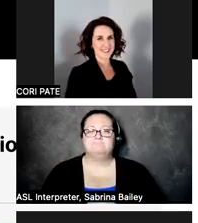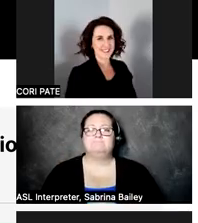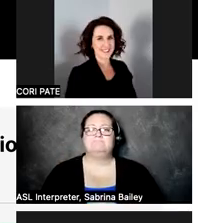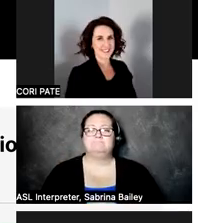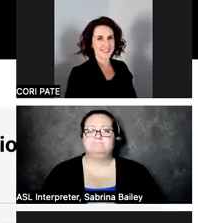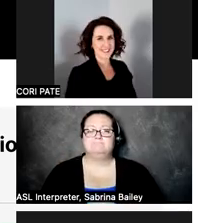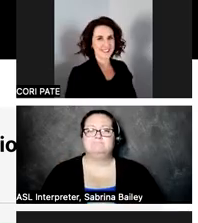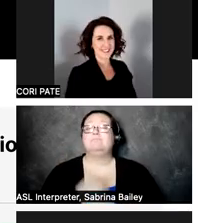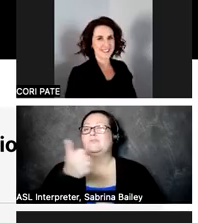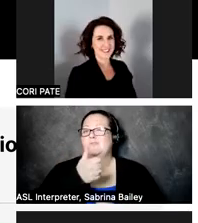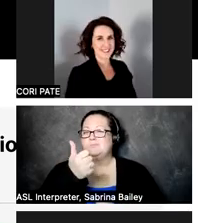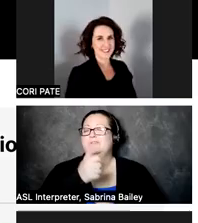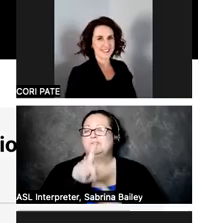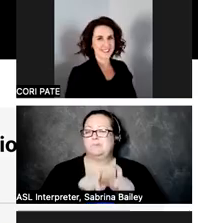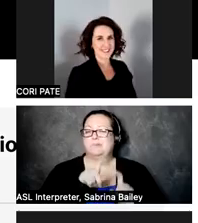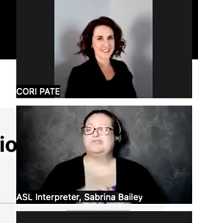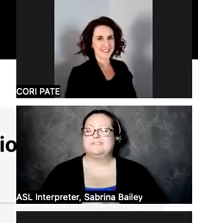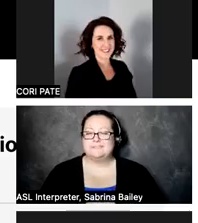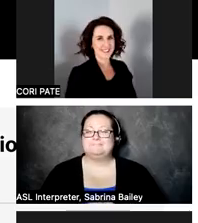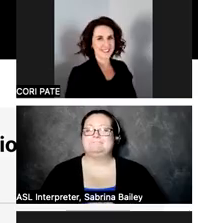Again, transportation questions.